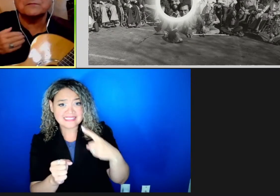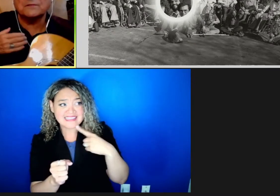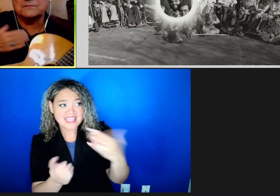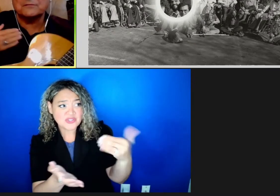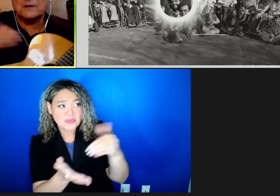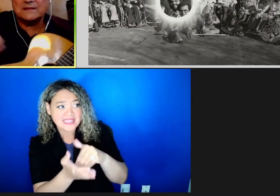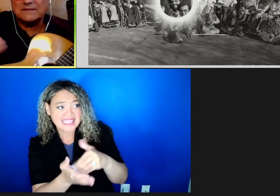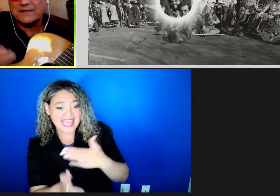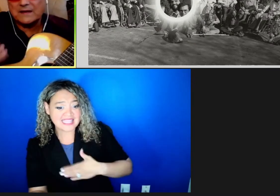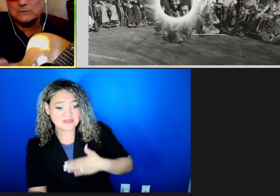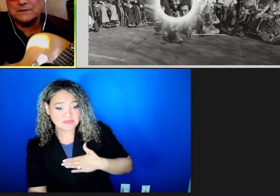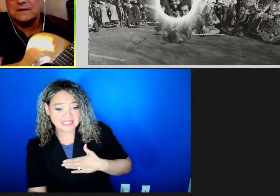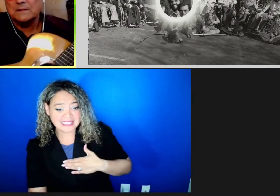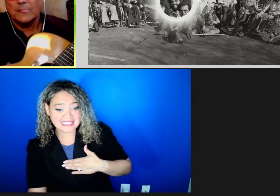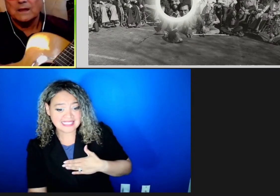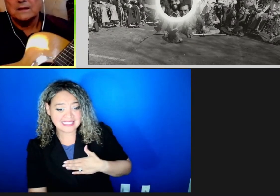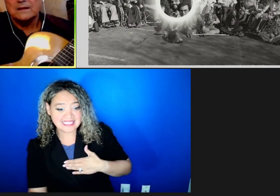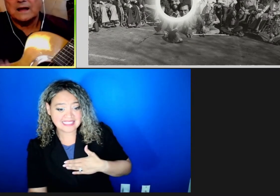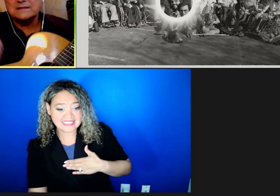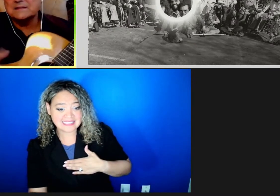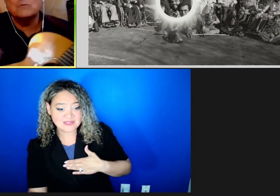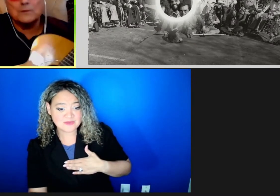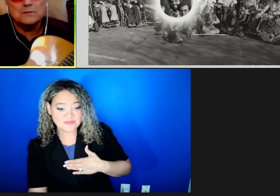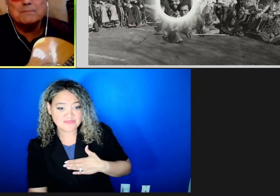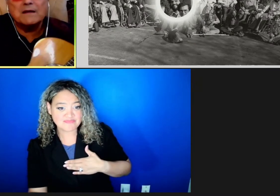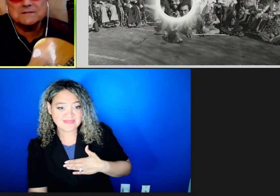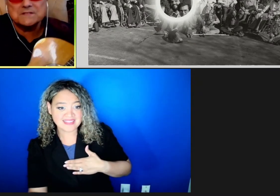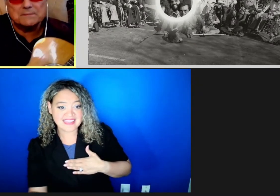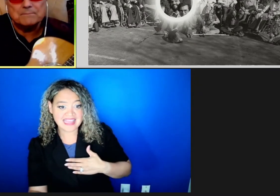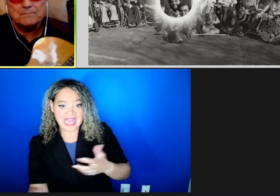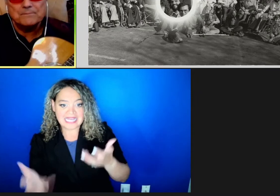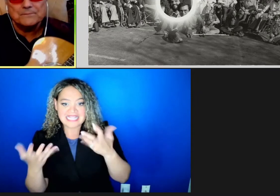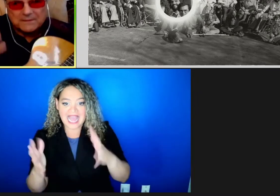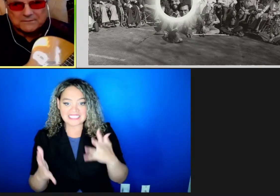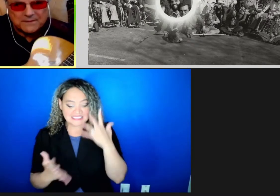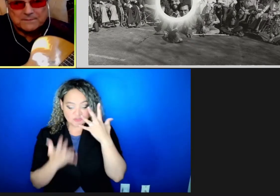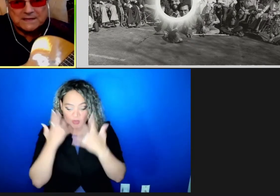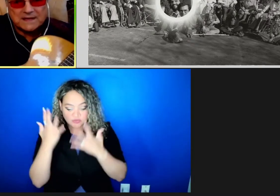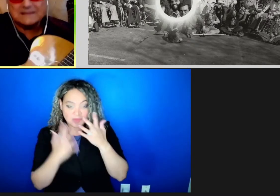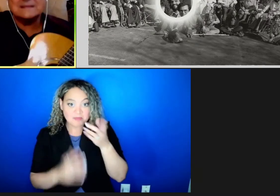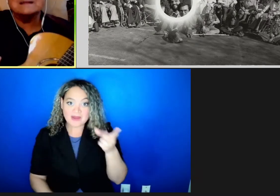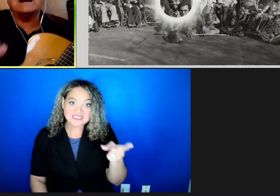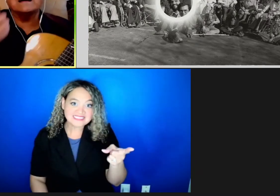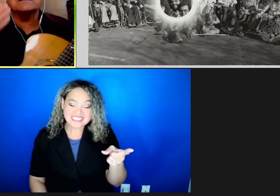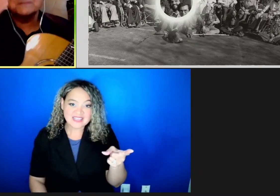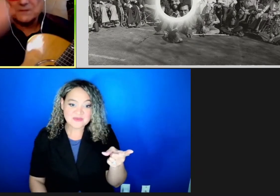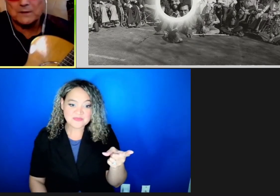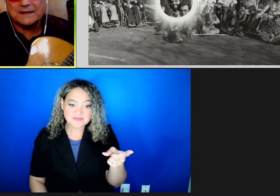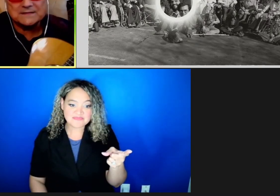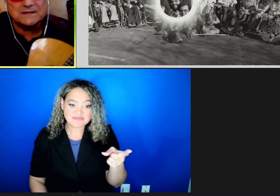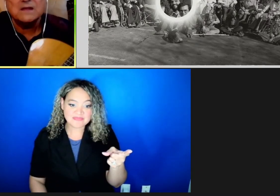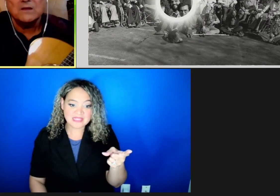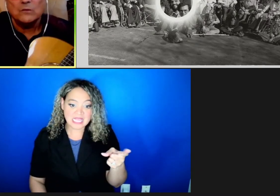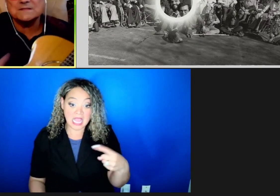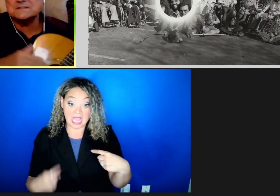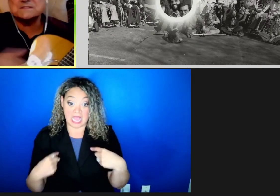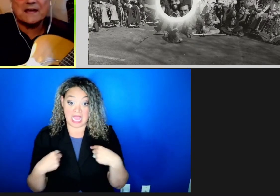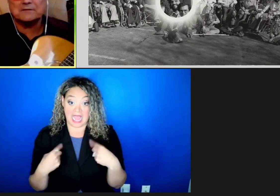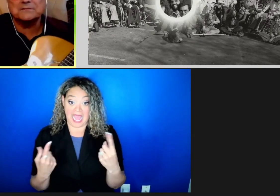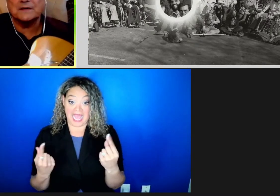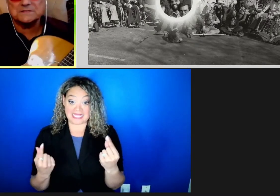was afraid that would, I didn't want to embarrass him. I mean, so what I did